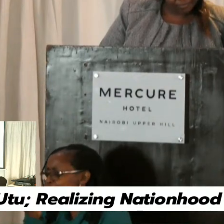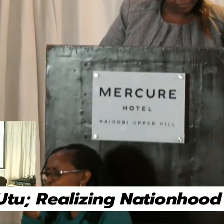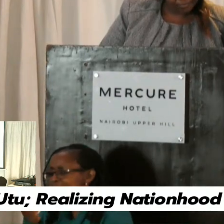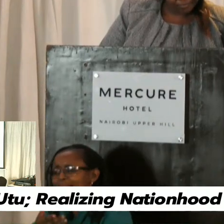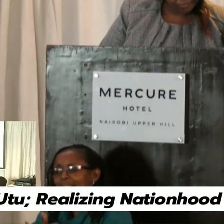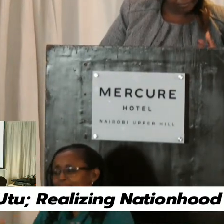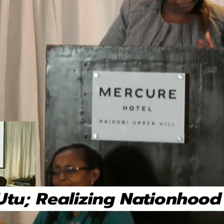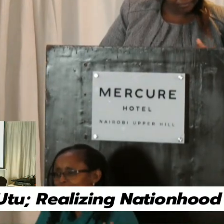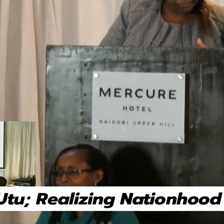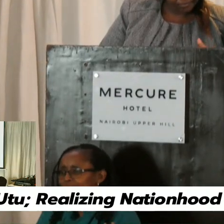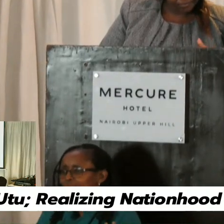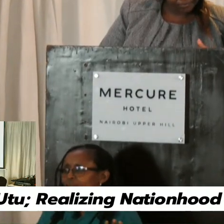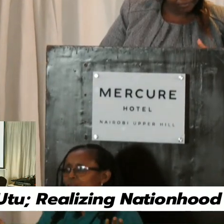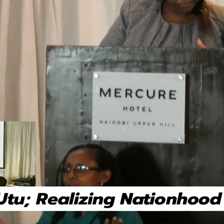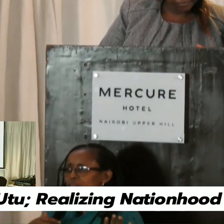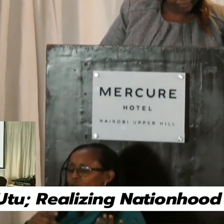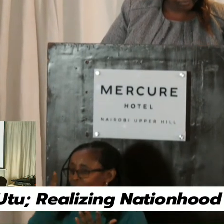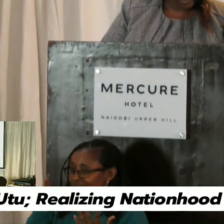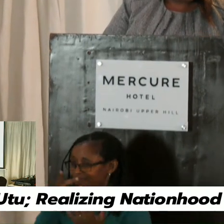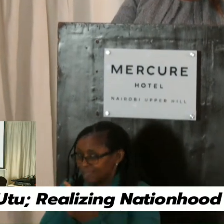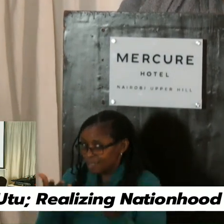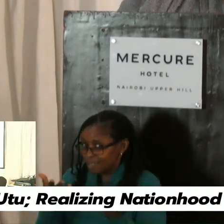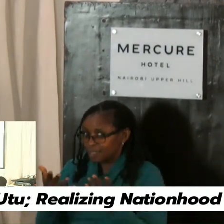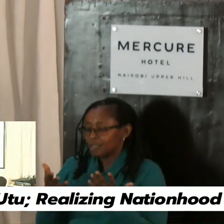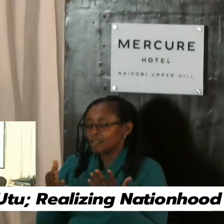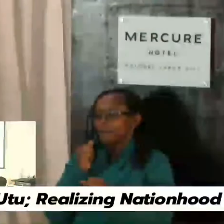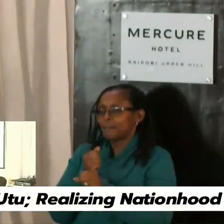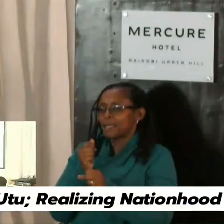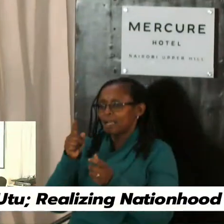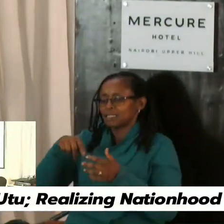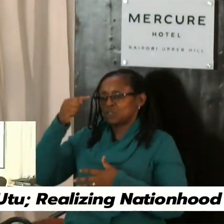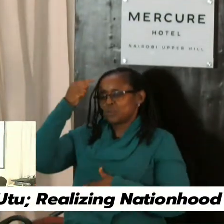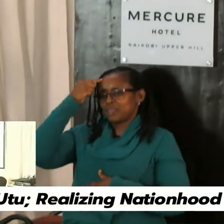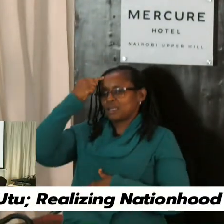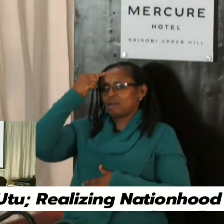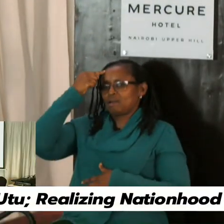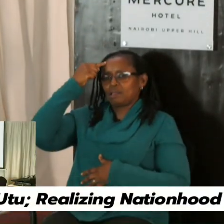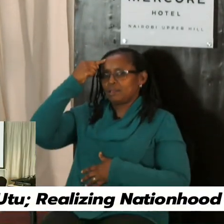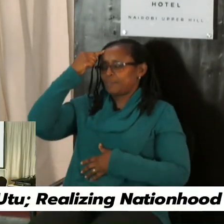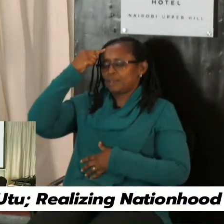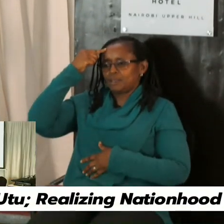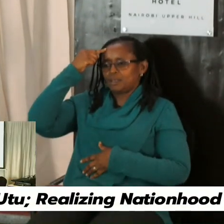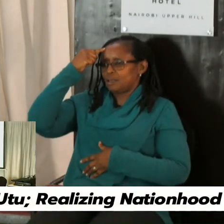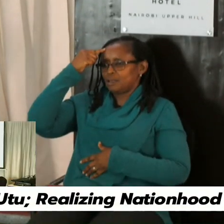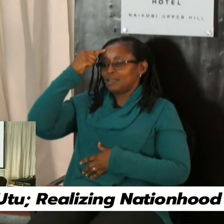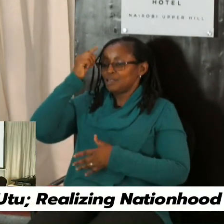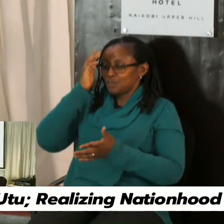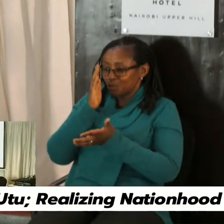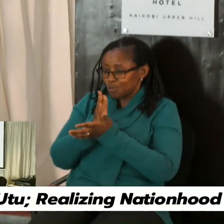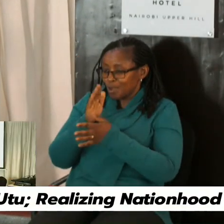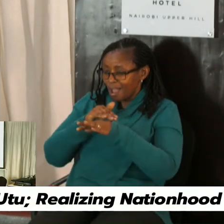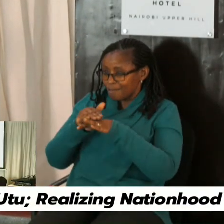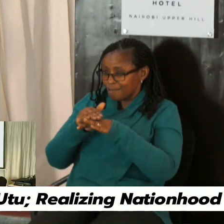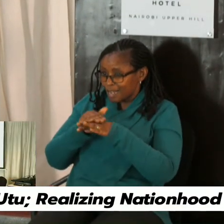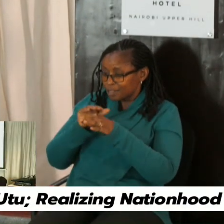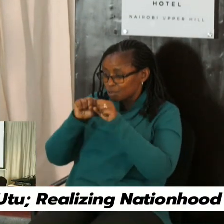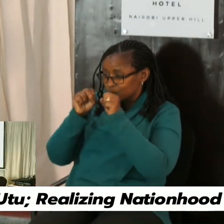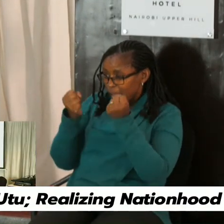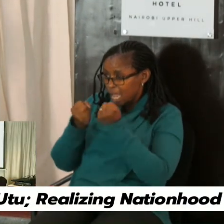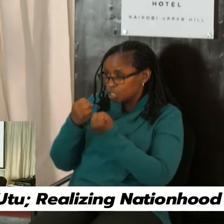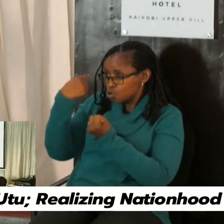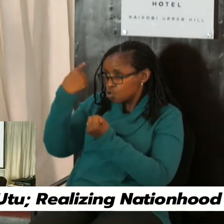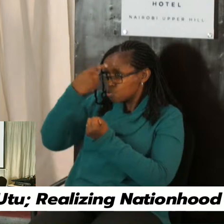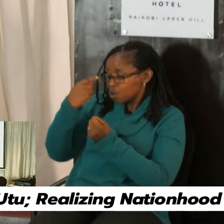eat so those kind of Dynamics push us to think really is this what an African society looked like